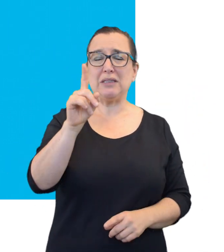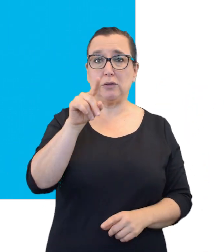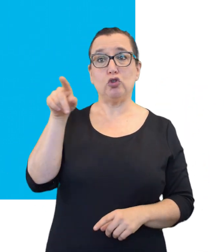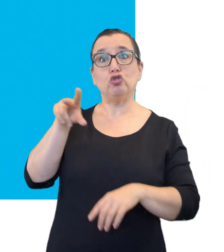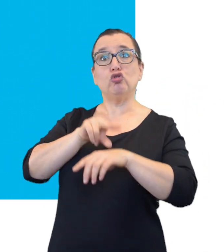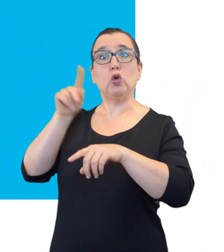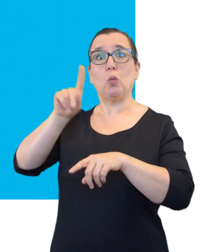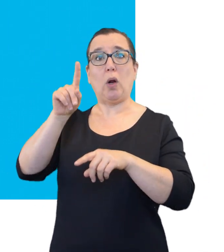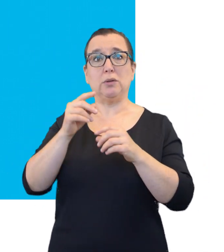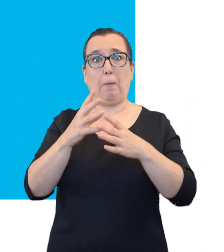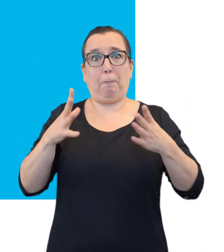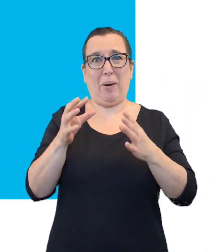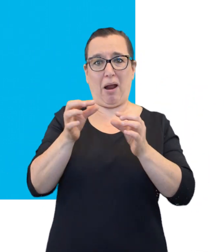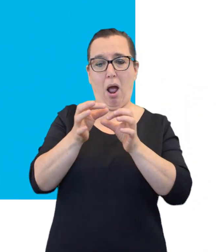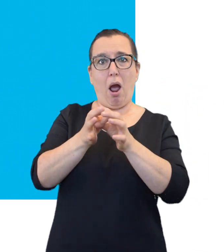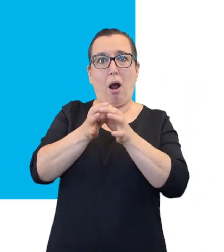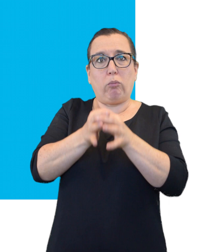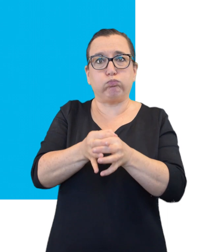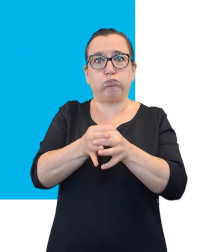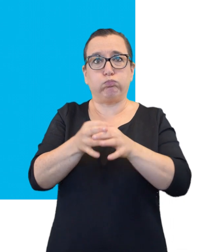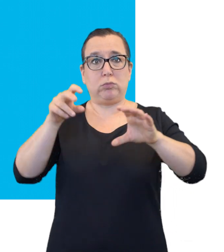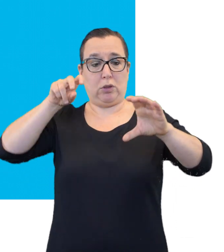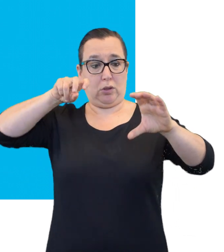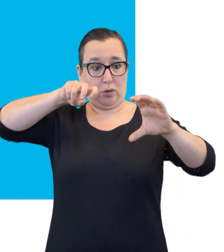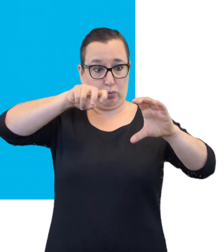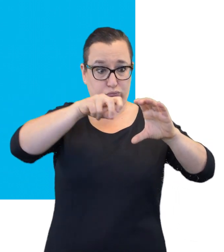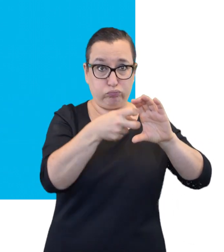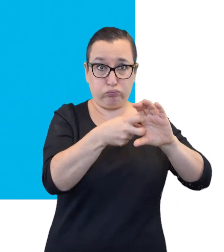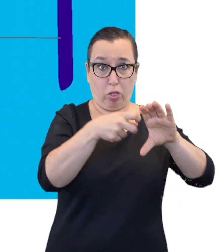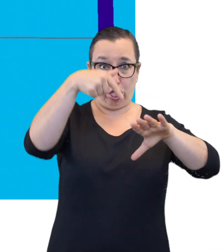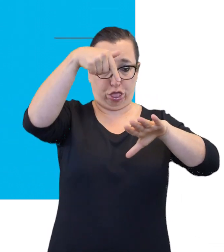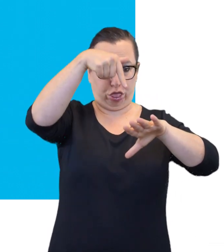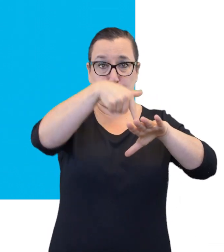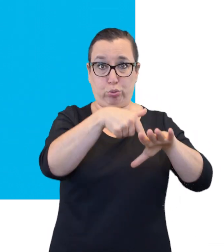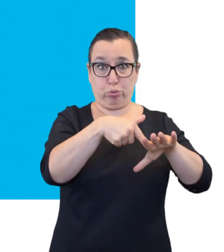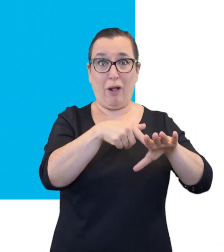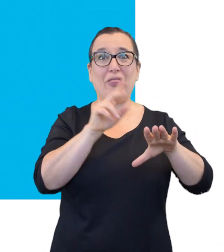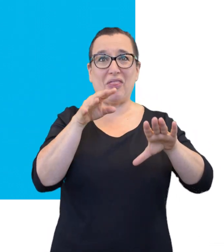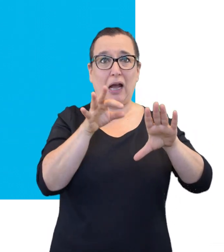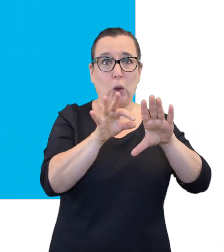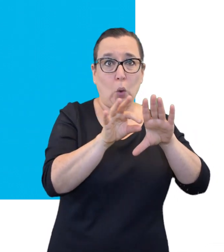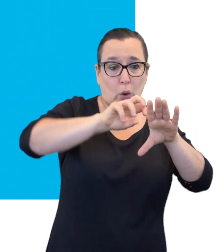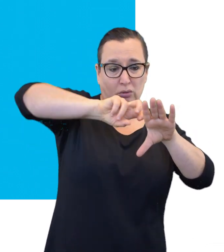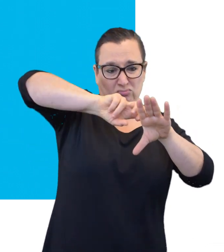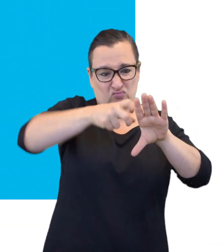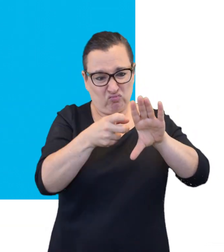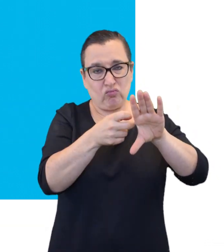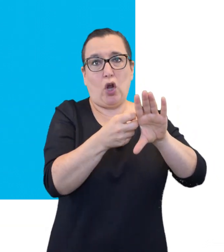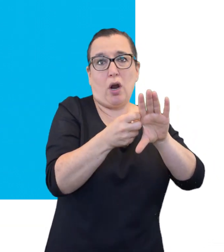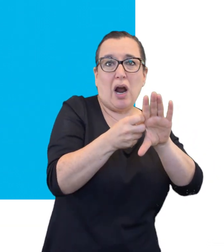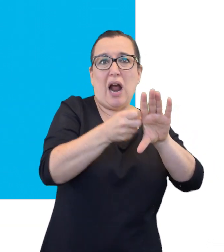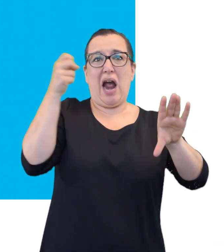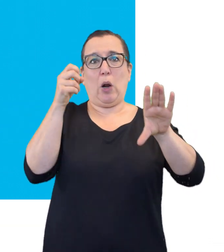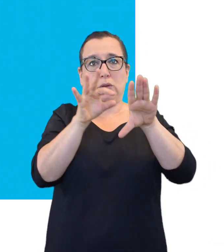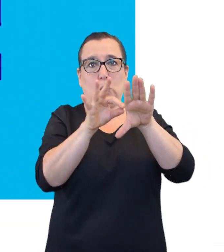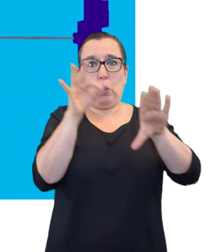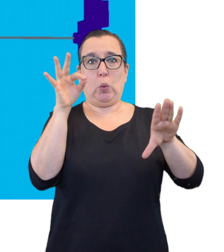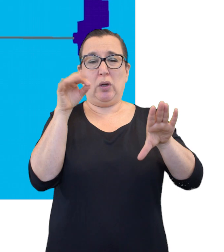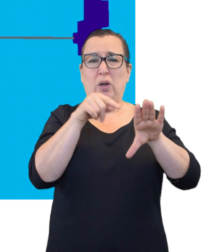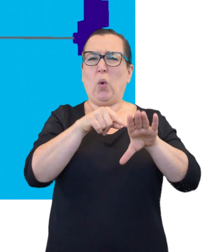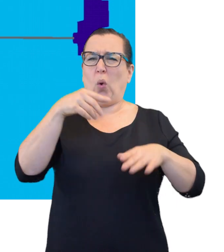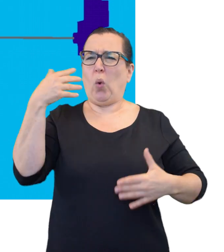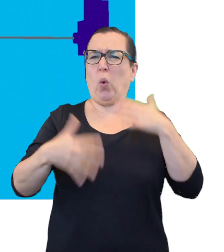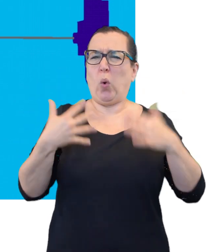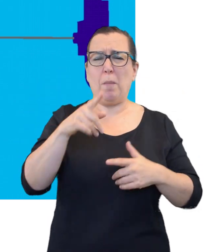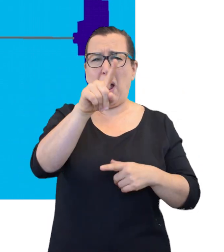slightly bigger needle to take the sample of bone marrow. They turn and push this needle to get the sample. This can be